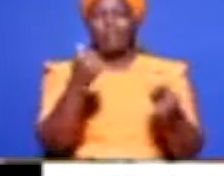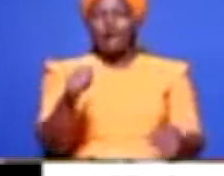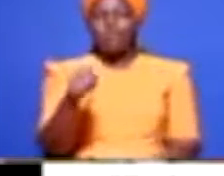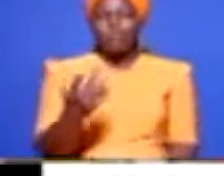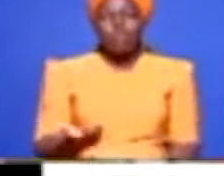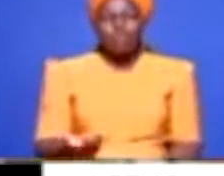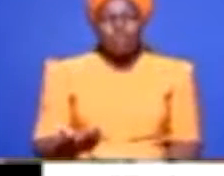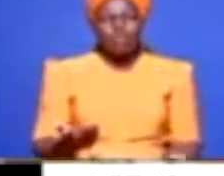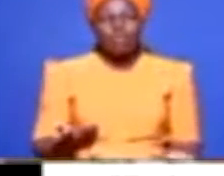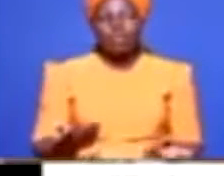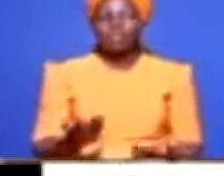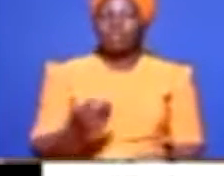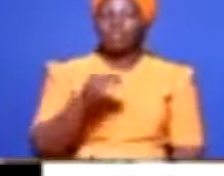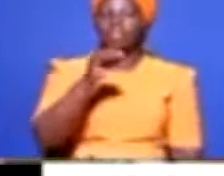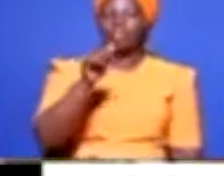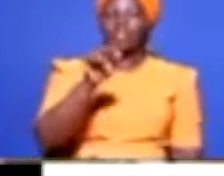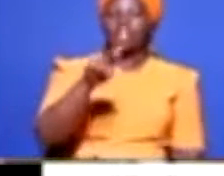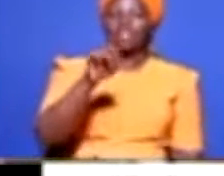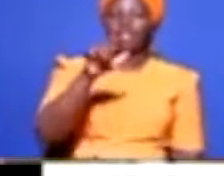Jariel Ndeda Obura,